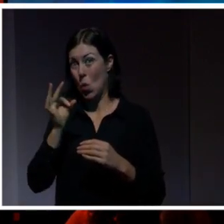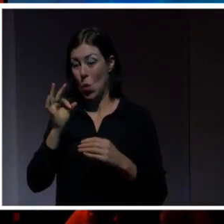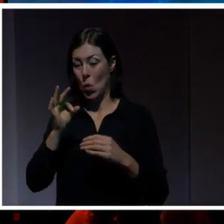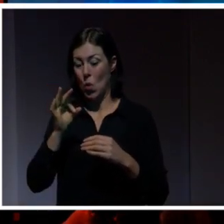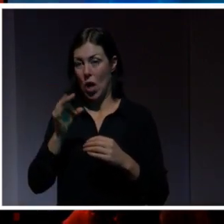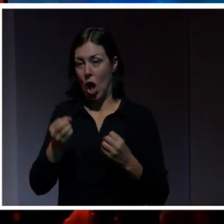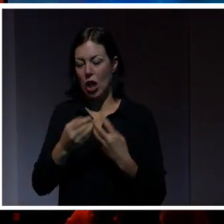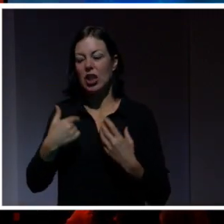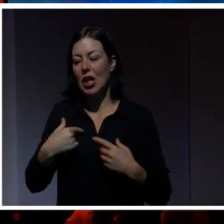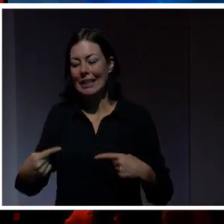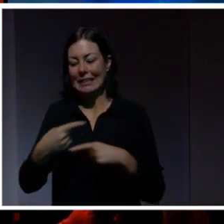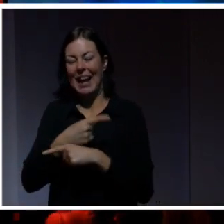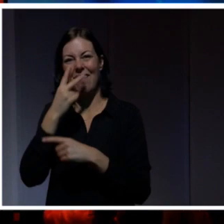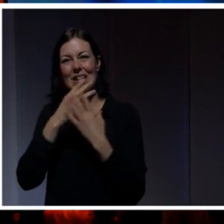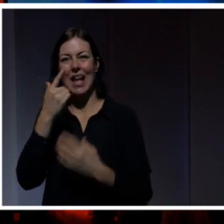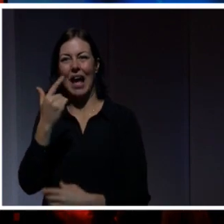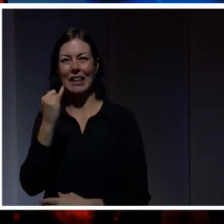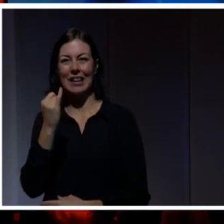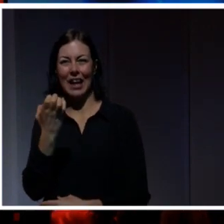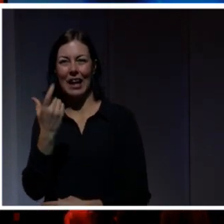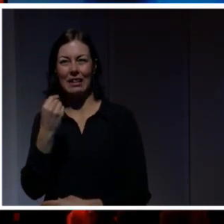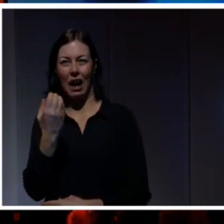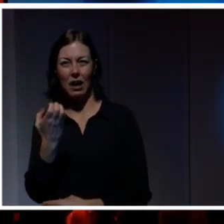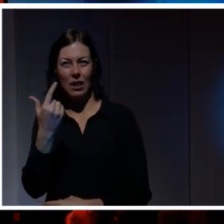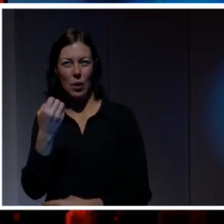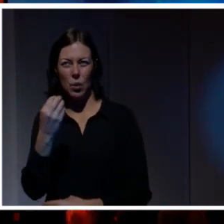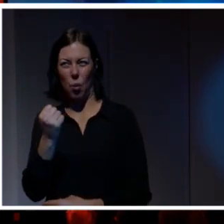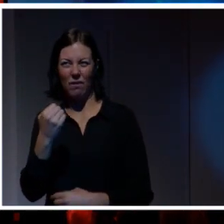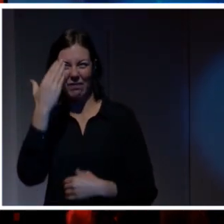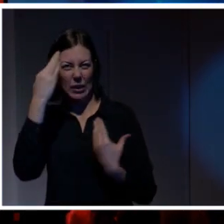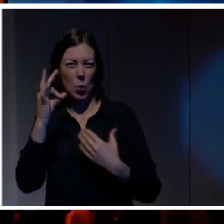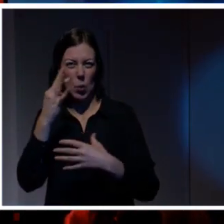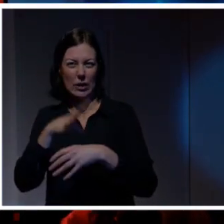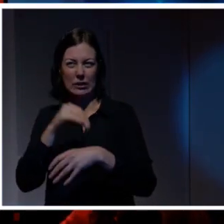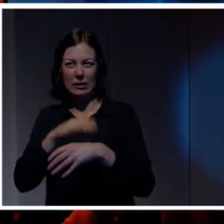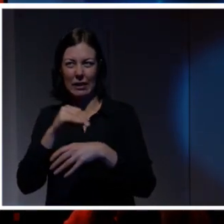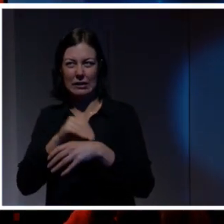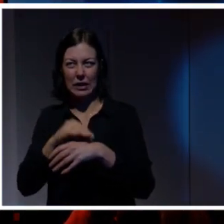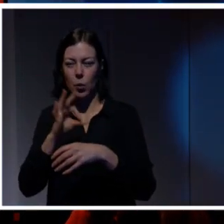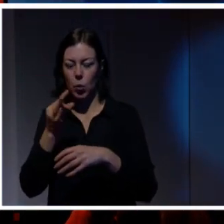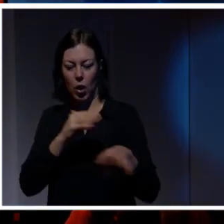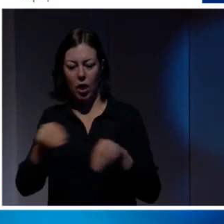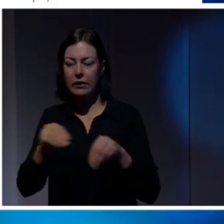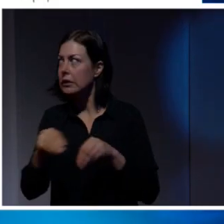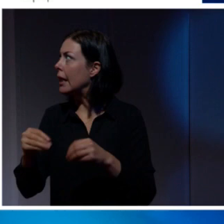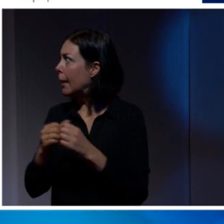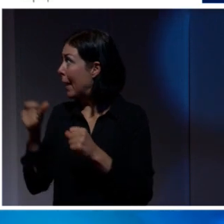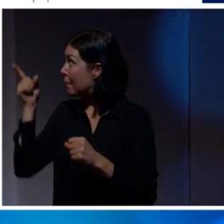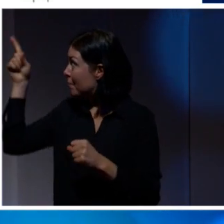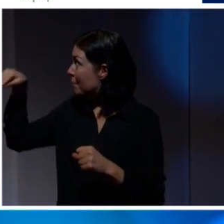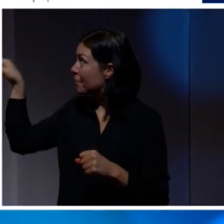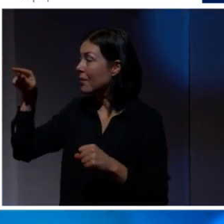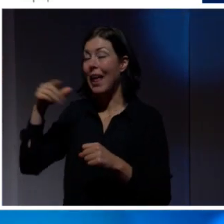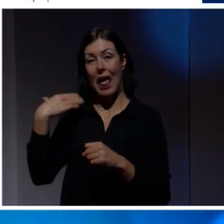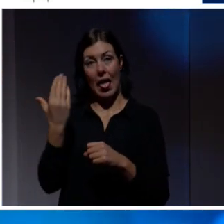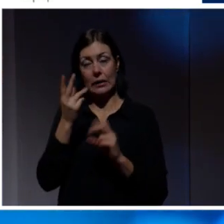you tic-tac-toe. I have no idea what that's called in Swedish. And if you look at tic-tac-toe, you look at the very top of this kind of